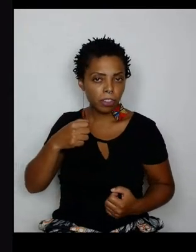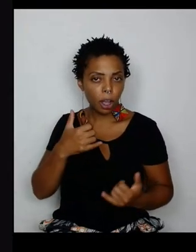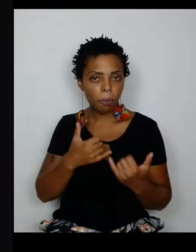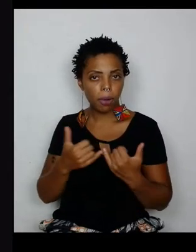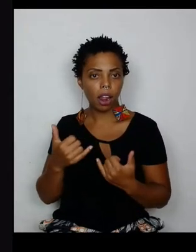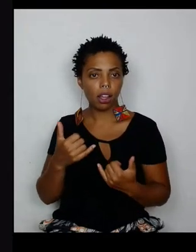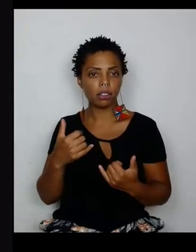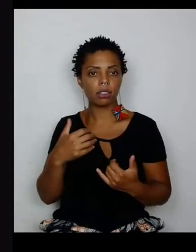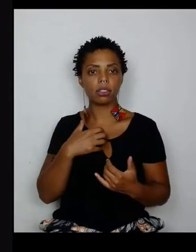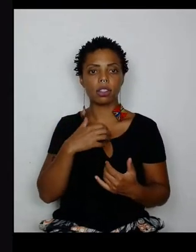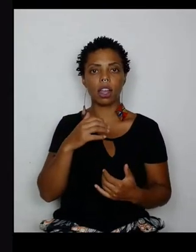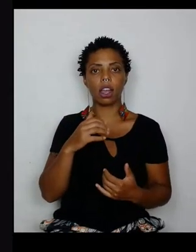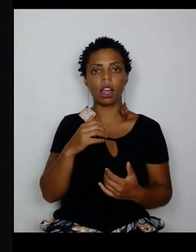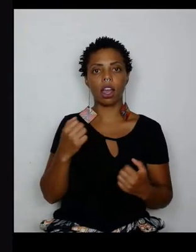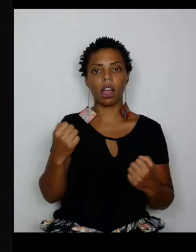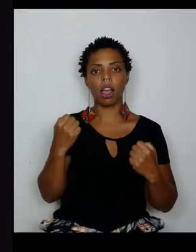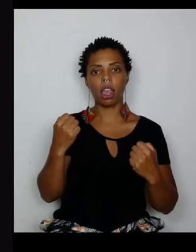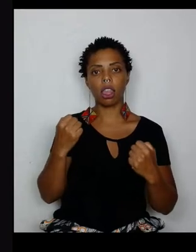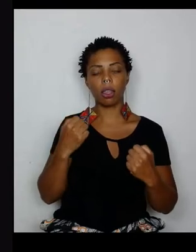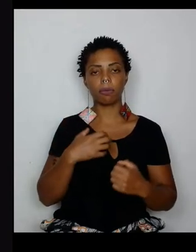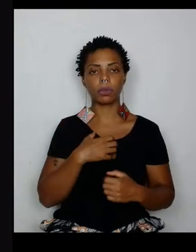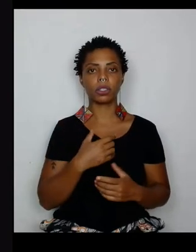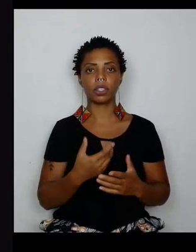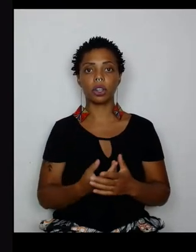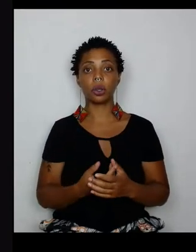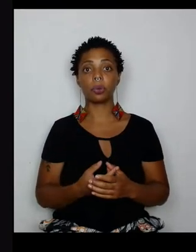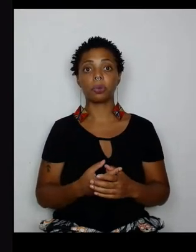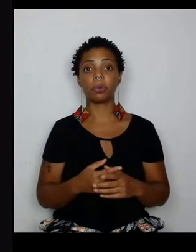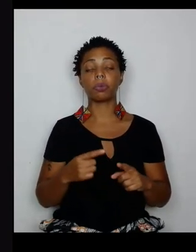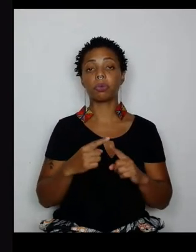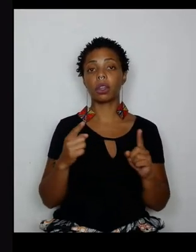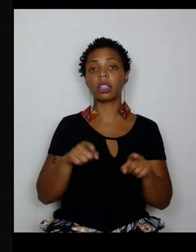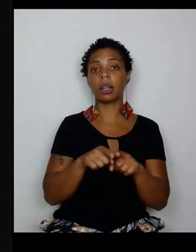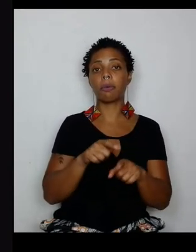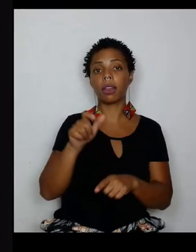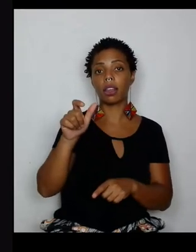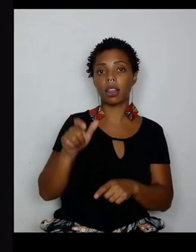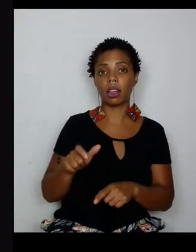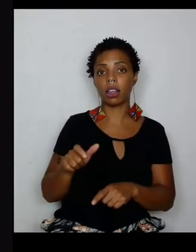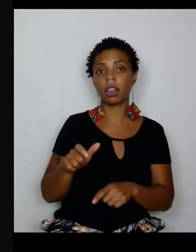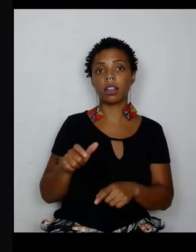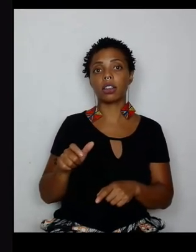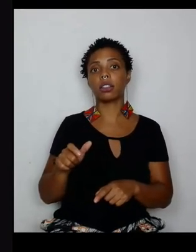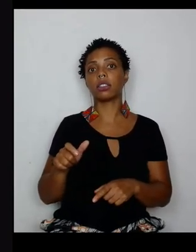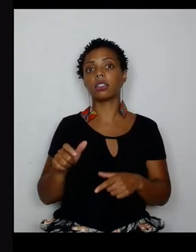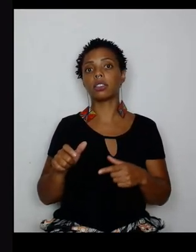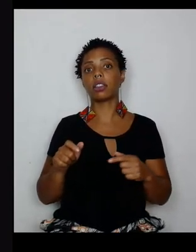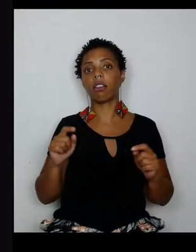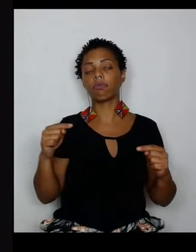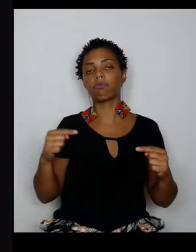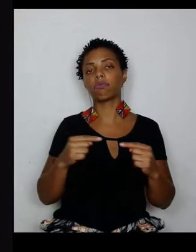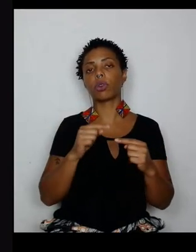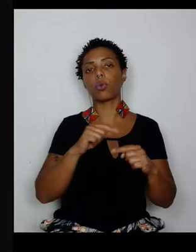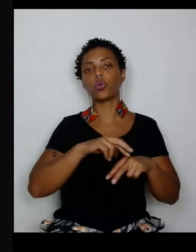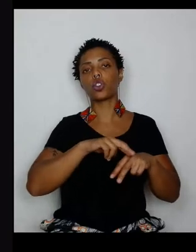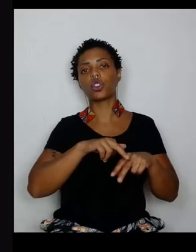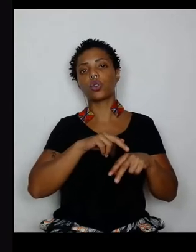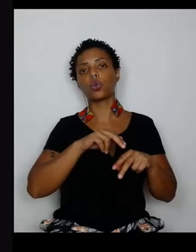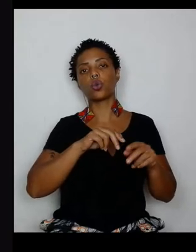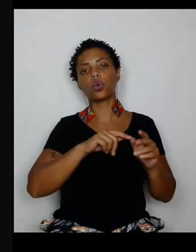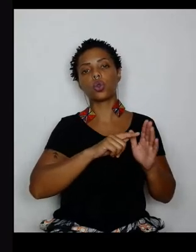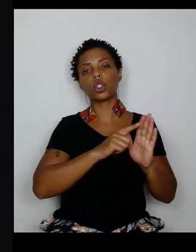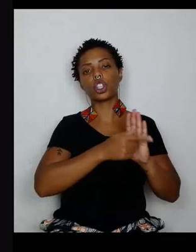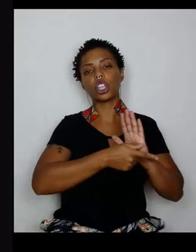savage also featured in a genre that might be called the polynesian pastoral